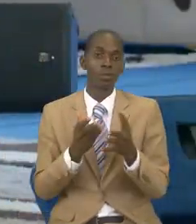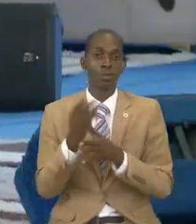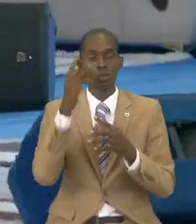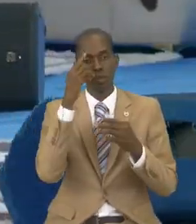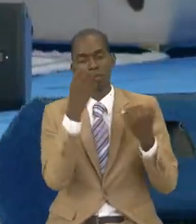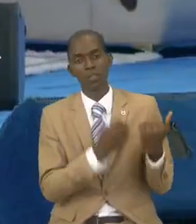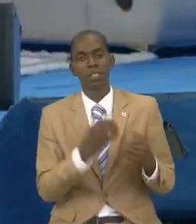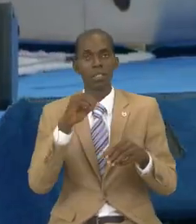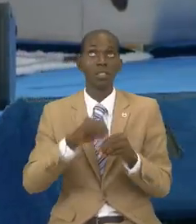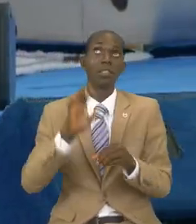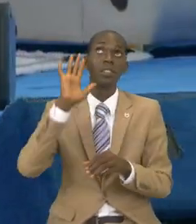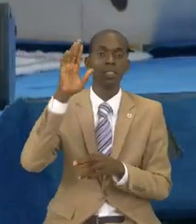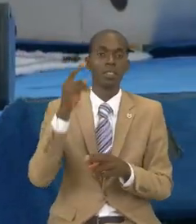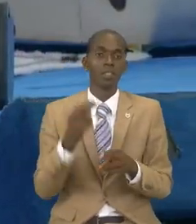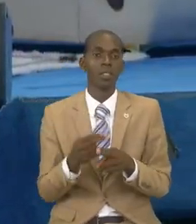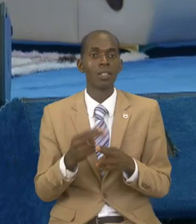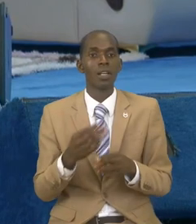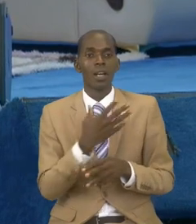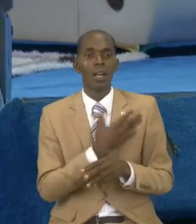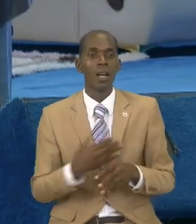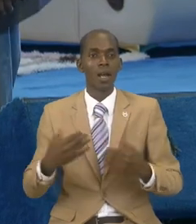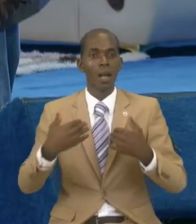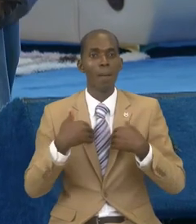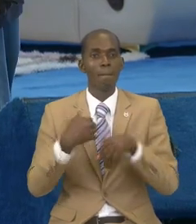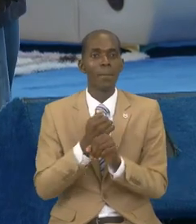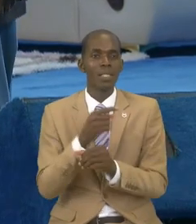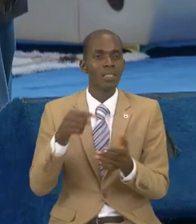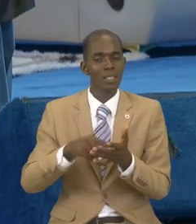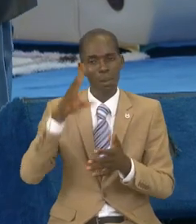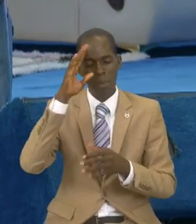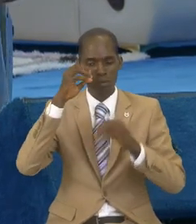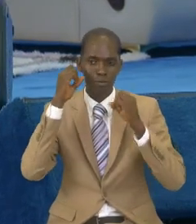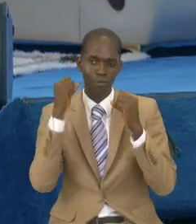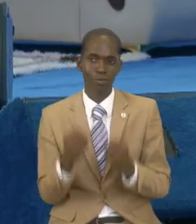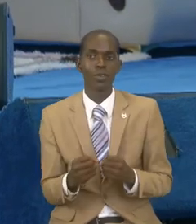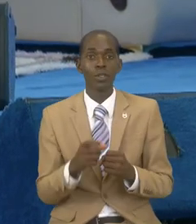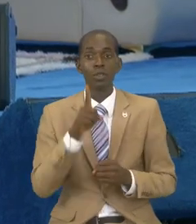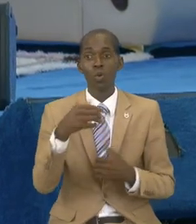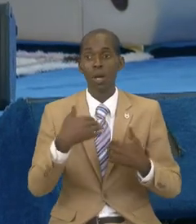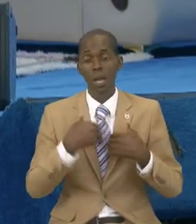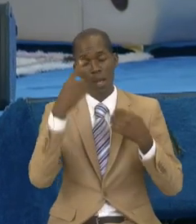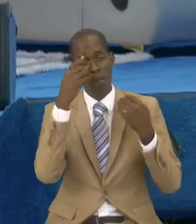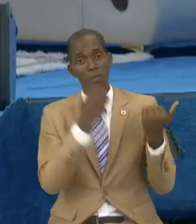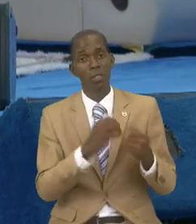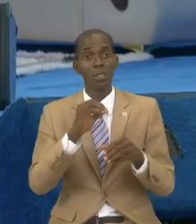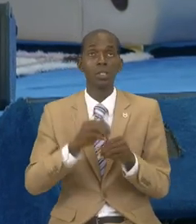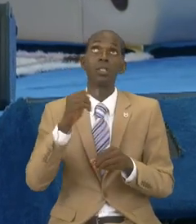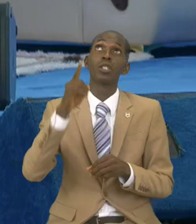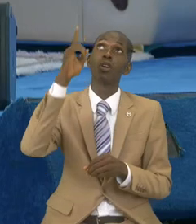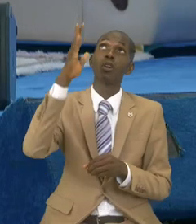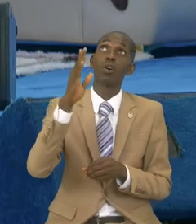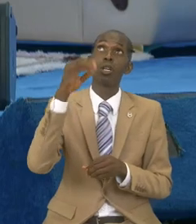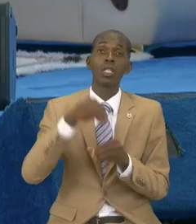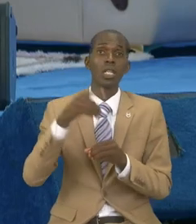in his name, has made this man strong. You have faith in the God, in the God that